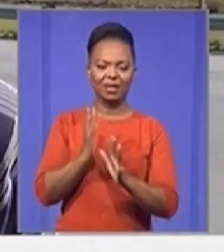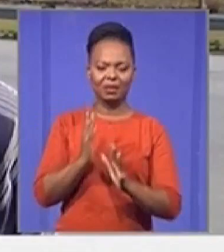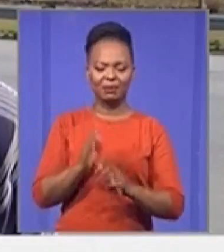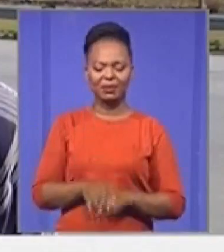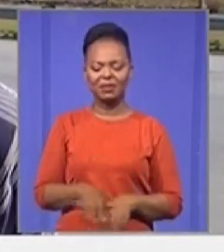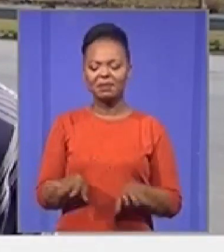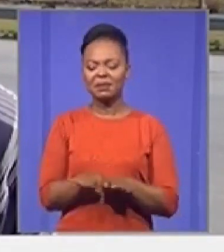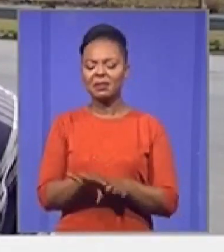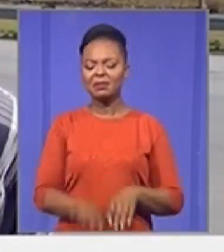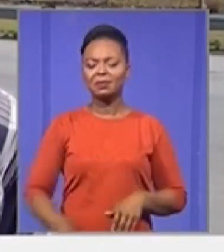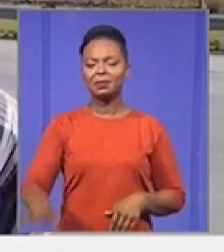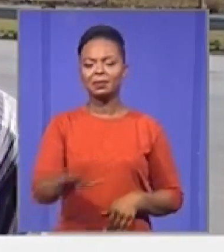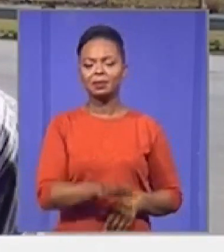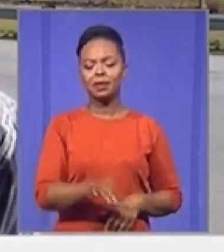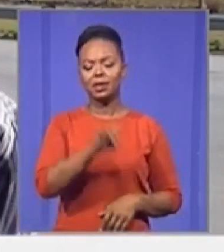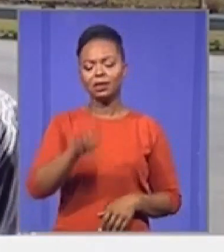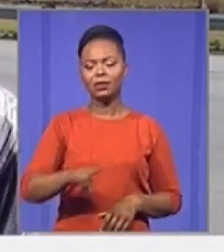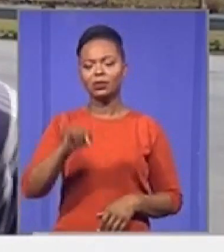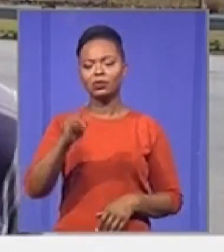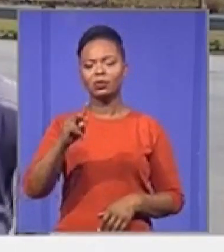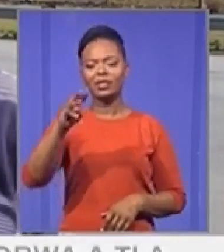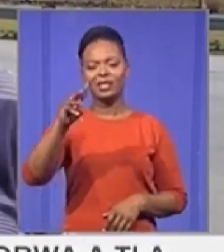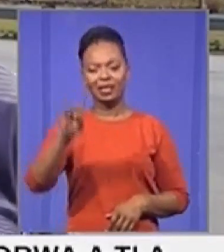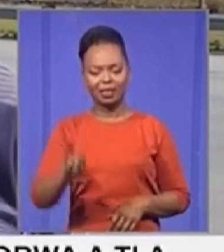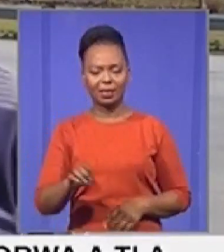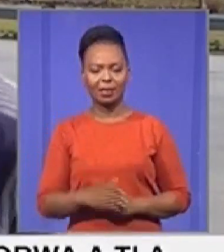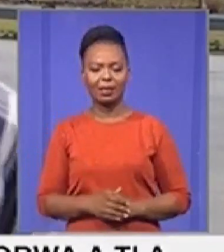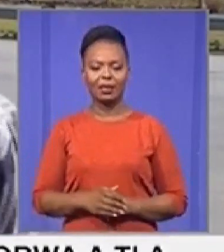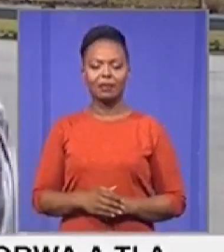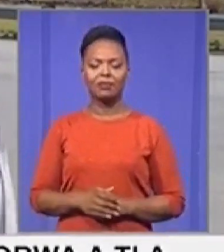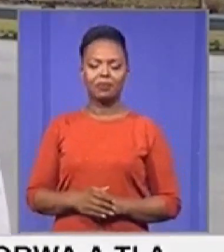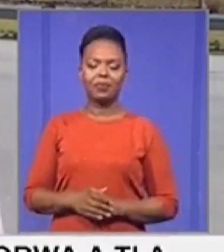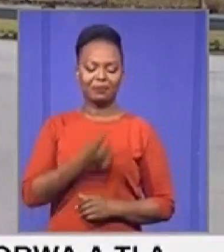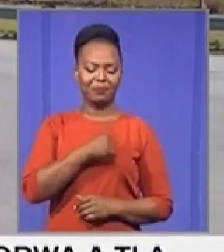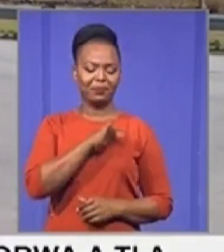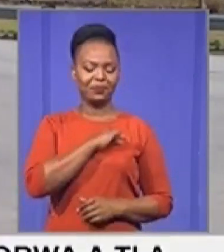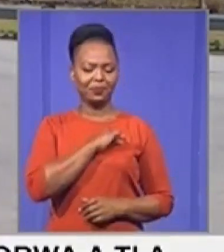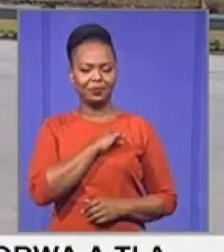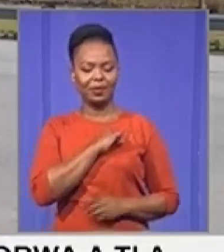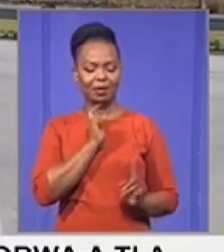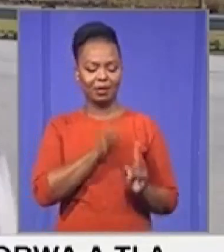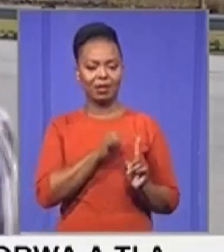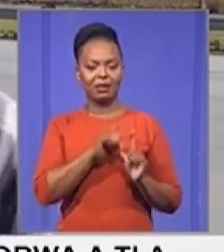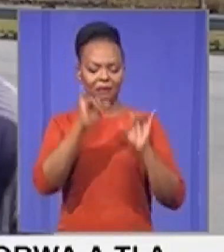of Zwide Township. Now he's going to receive